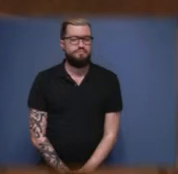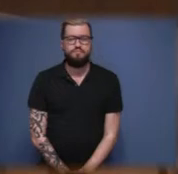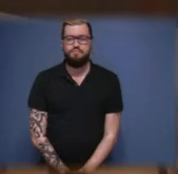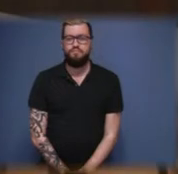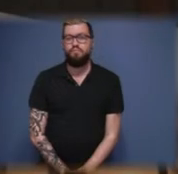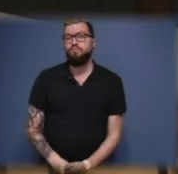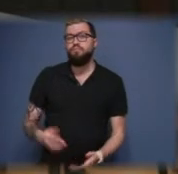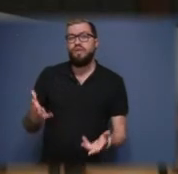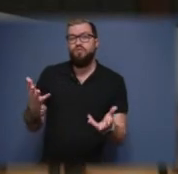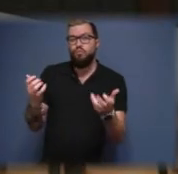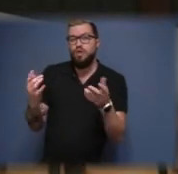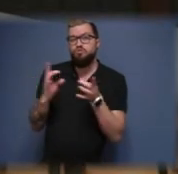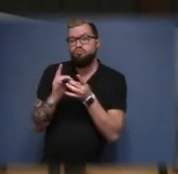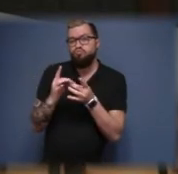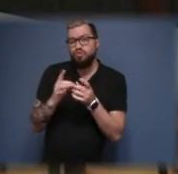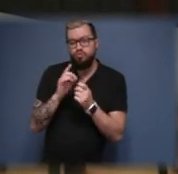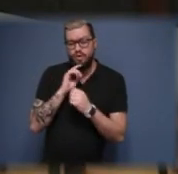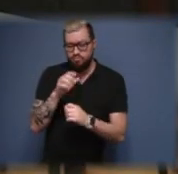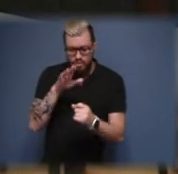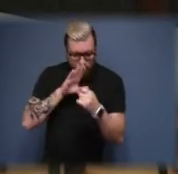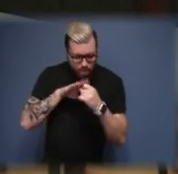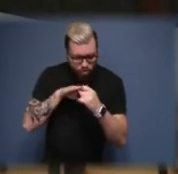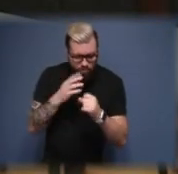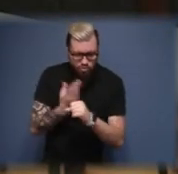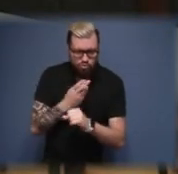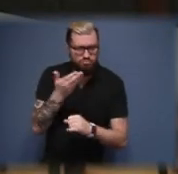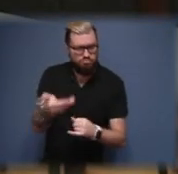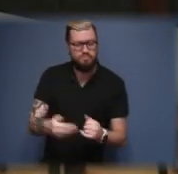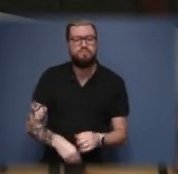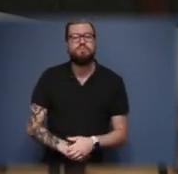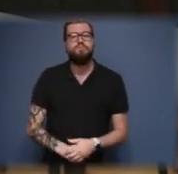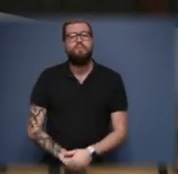If you'd like to speak, you can right into the microphone. Thank you.